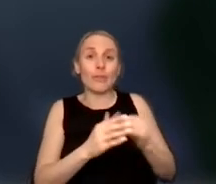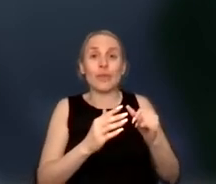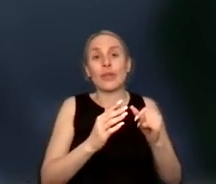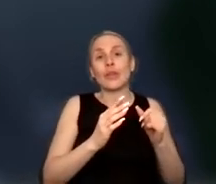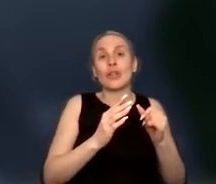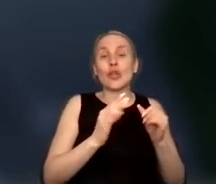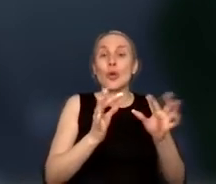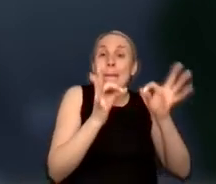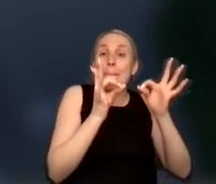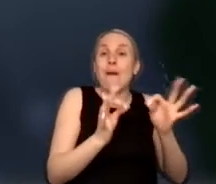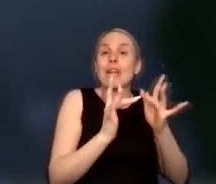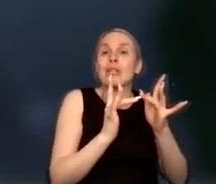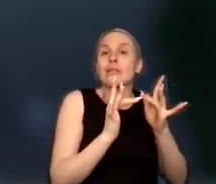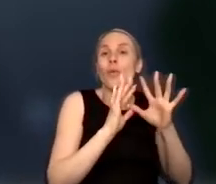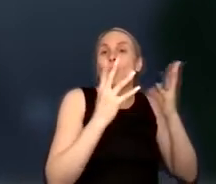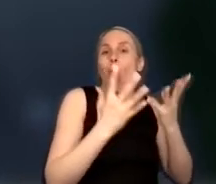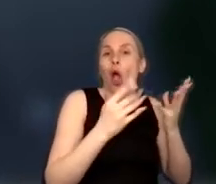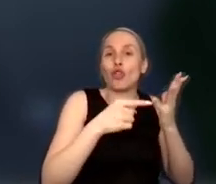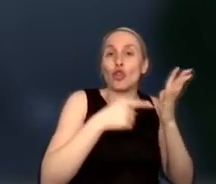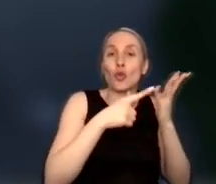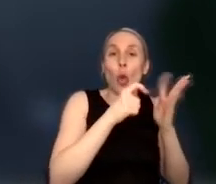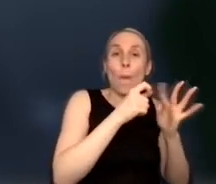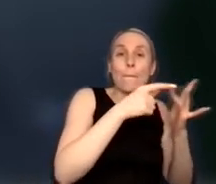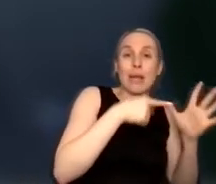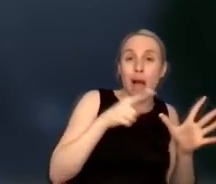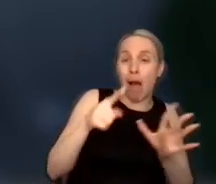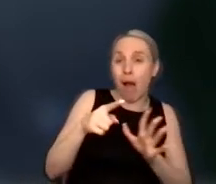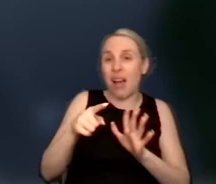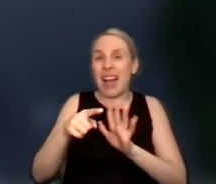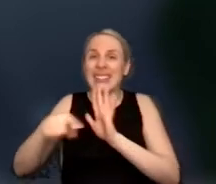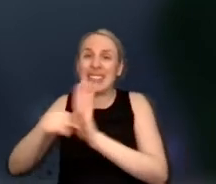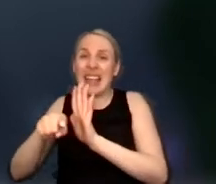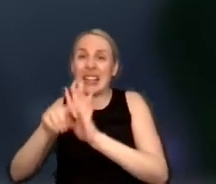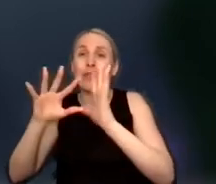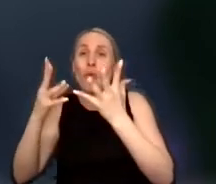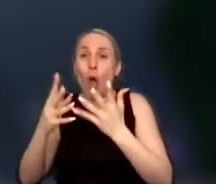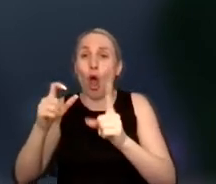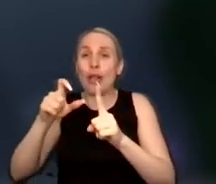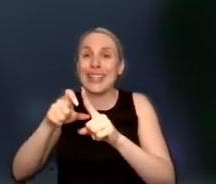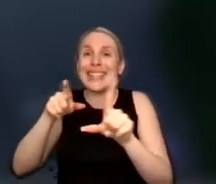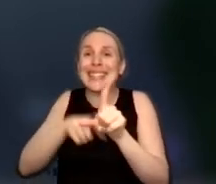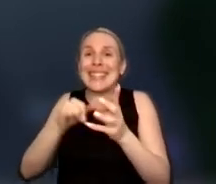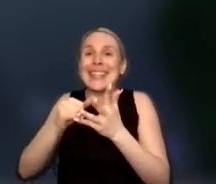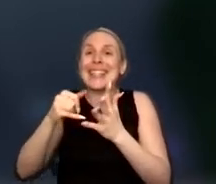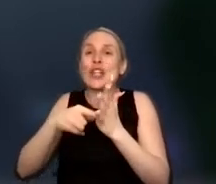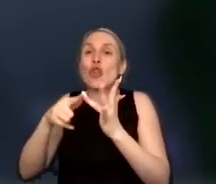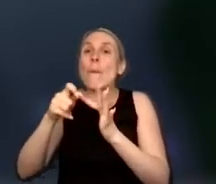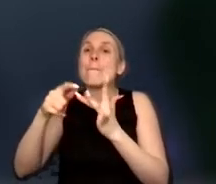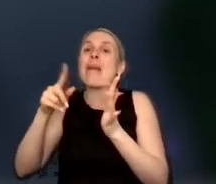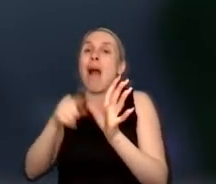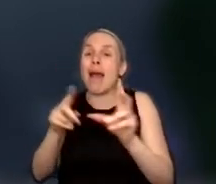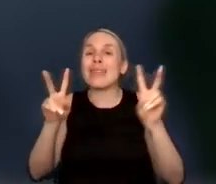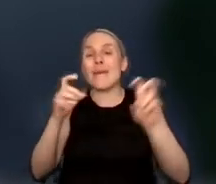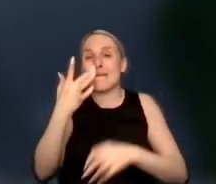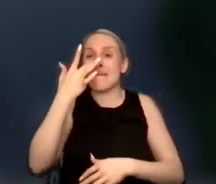is false, and that like every place, or like, especially if you're going to acknowledge history and acknowledge context